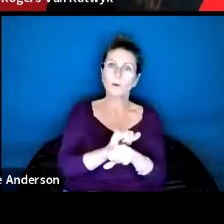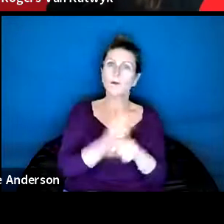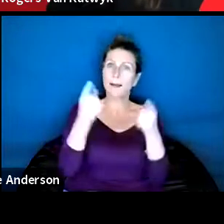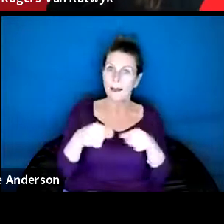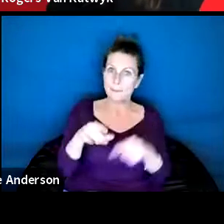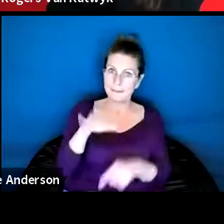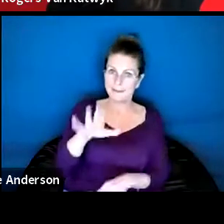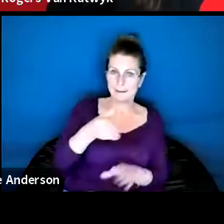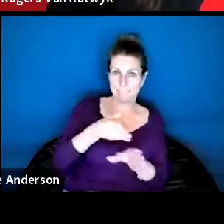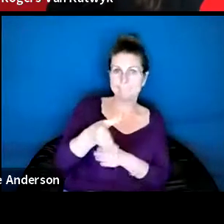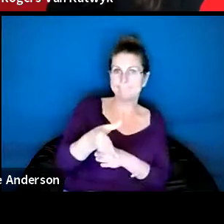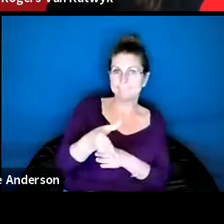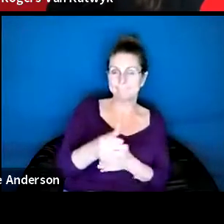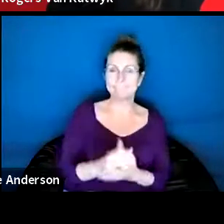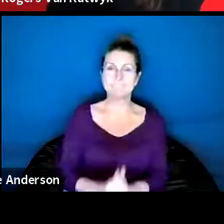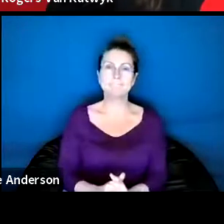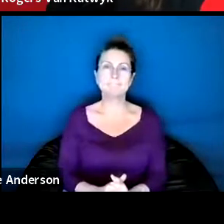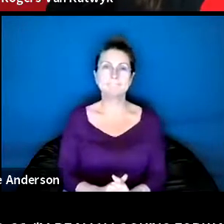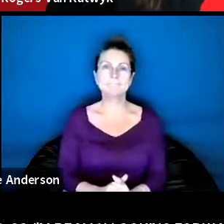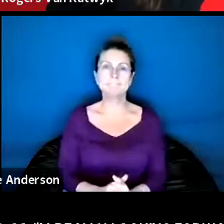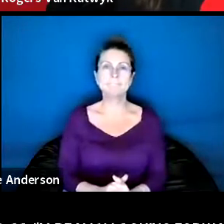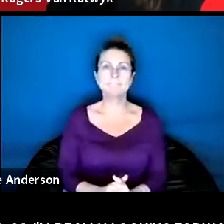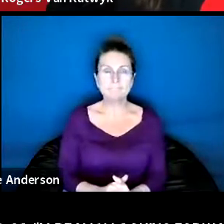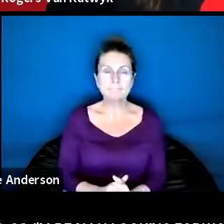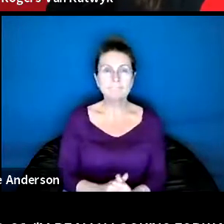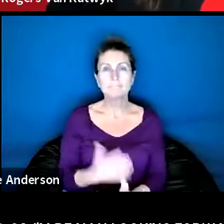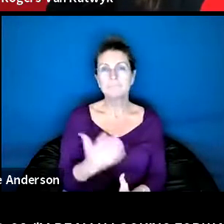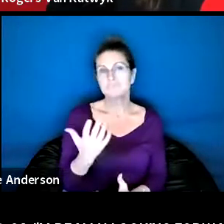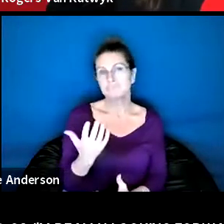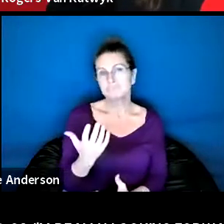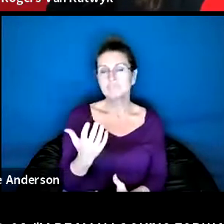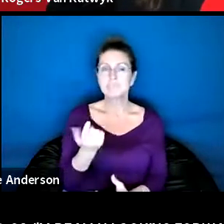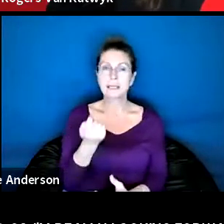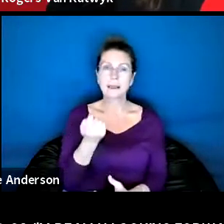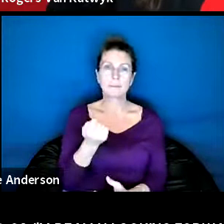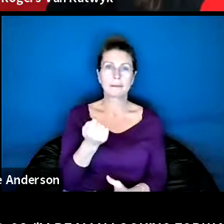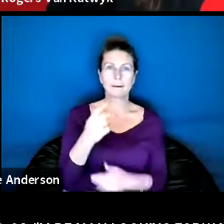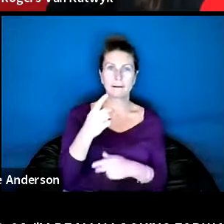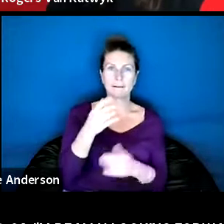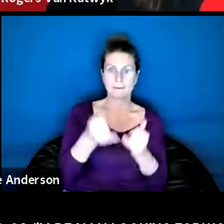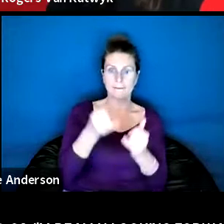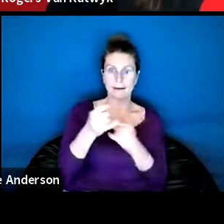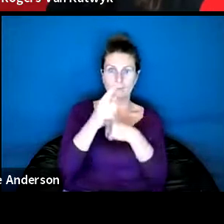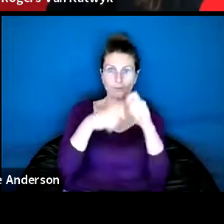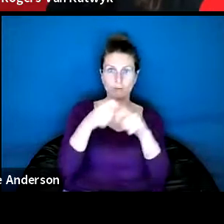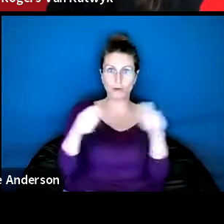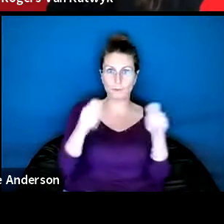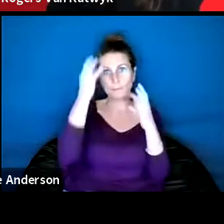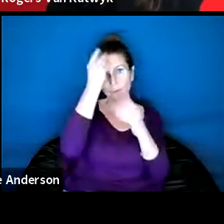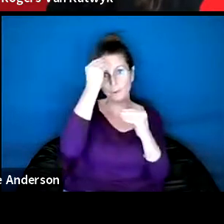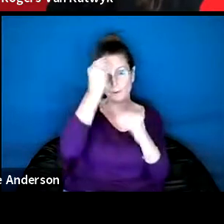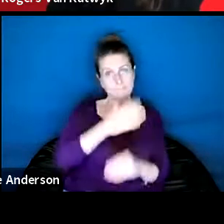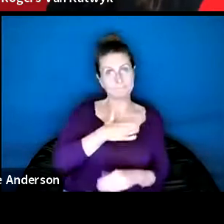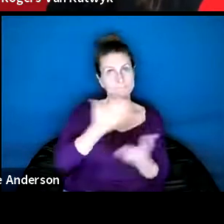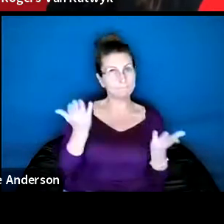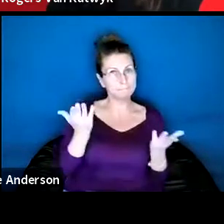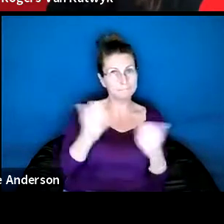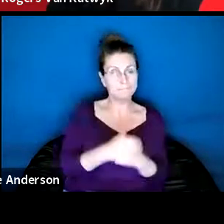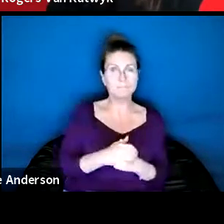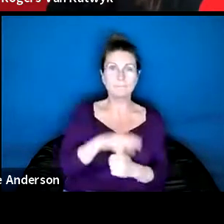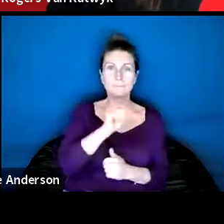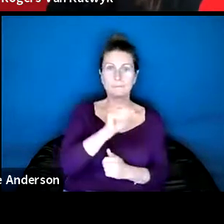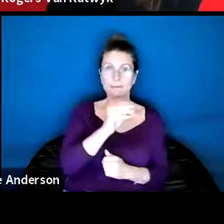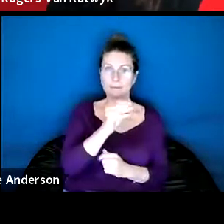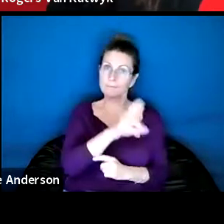area. So just to sort of have a bit of a final wrap-up reflection, antimicrobial